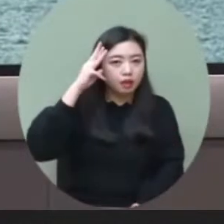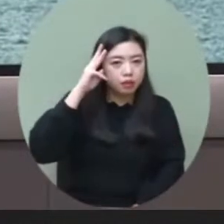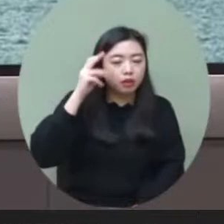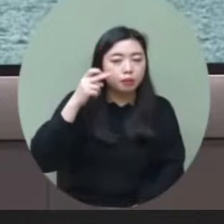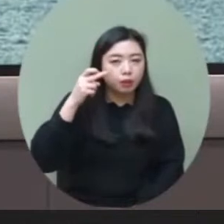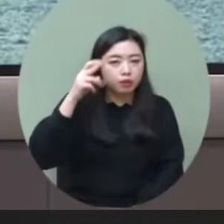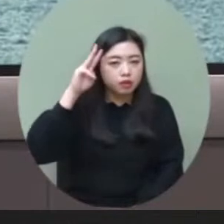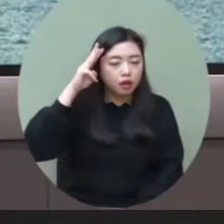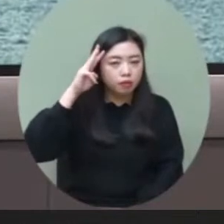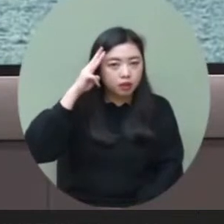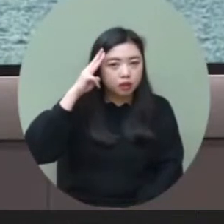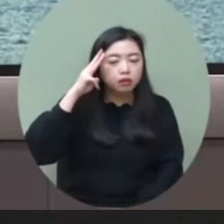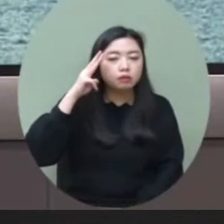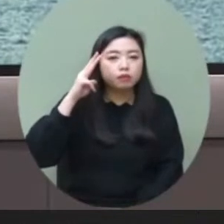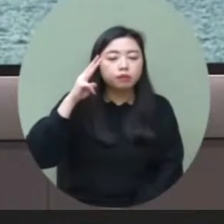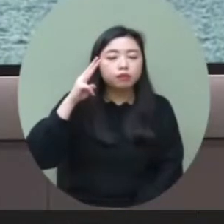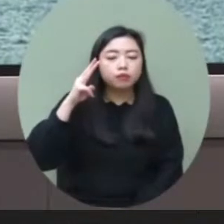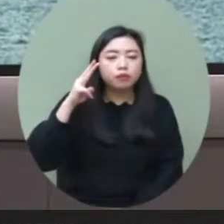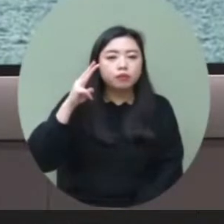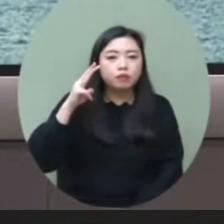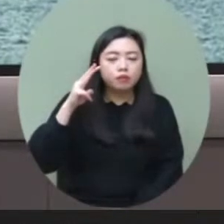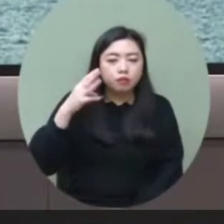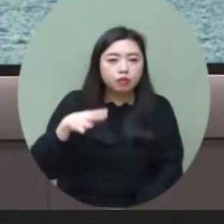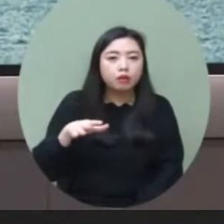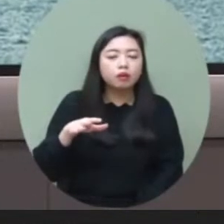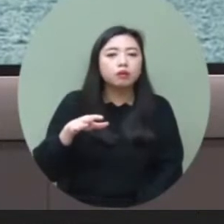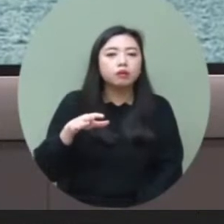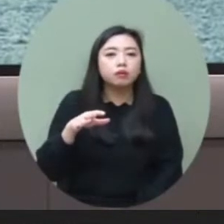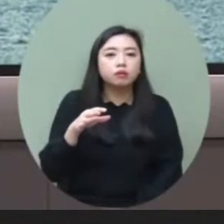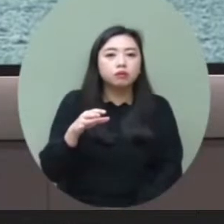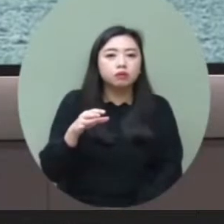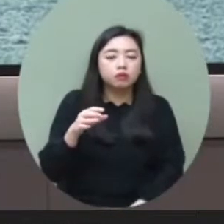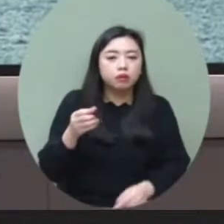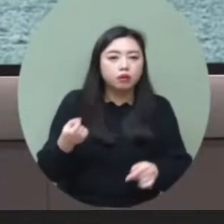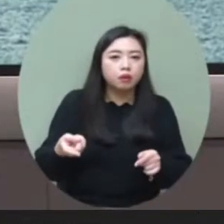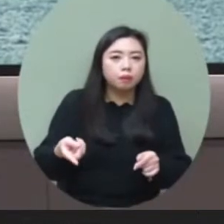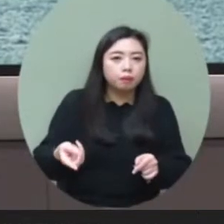so 2 to the power of 6. So on average,